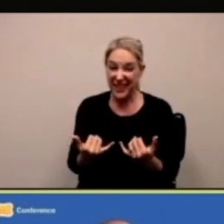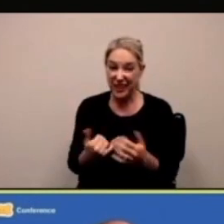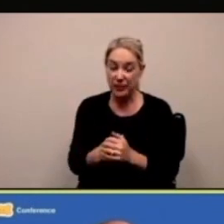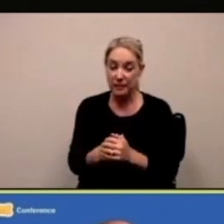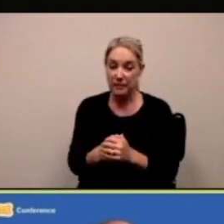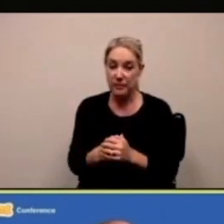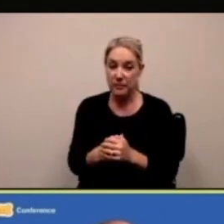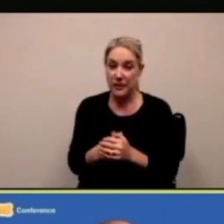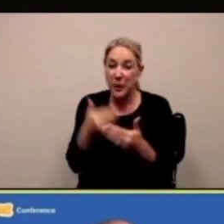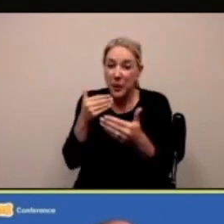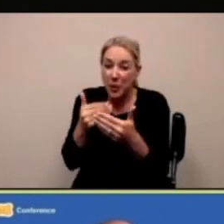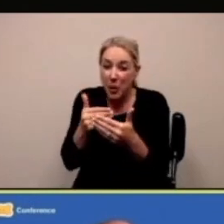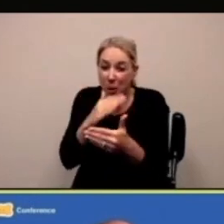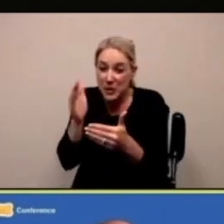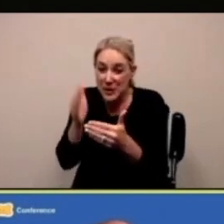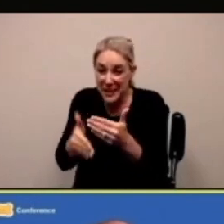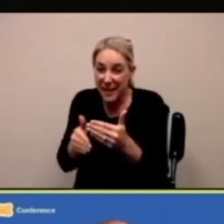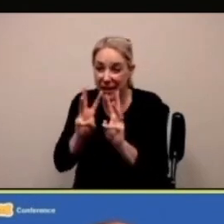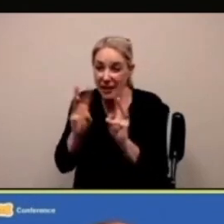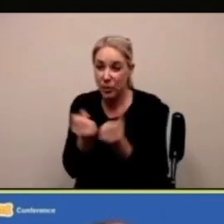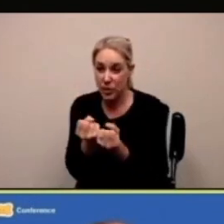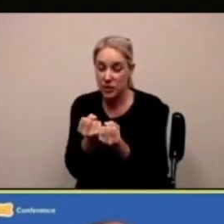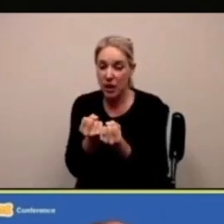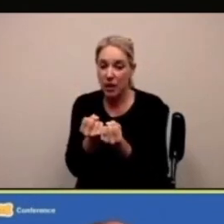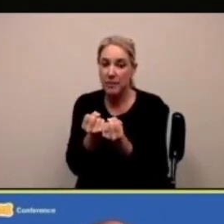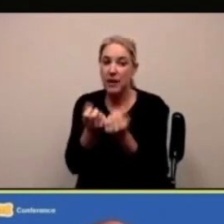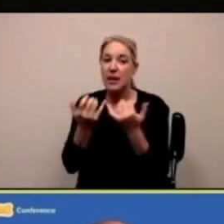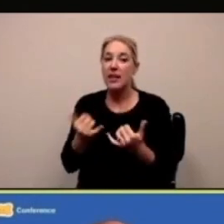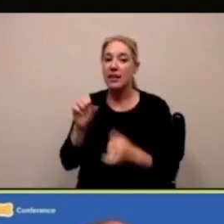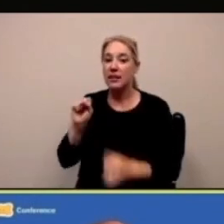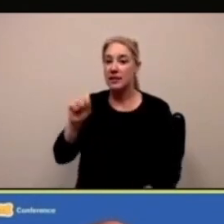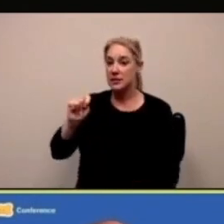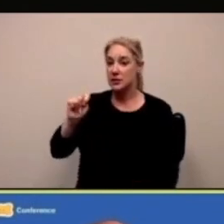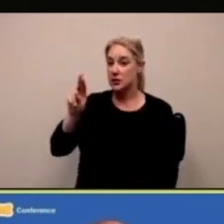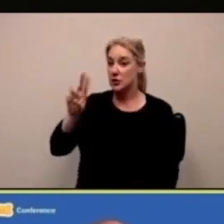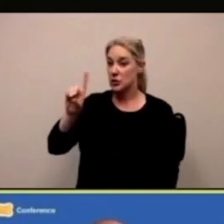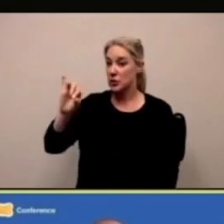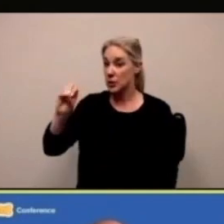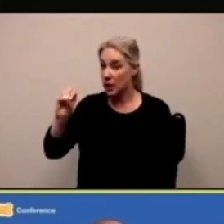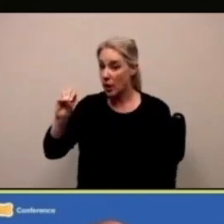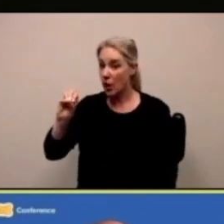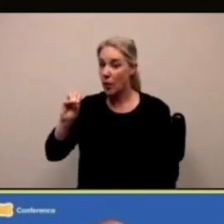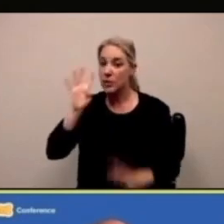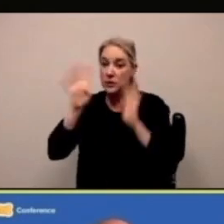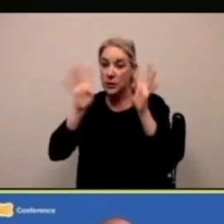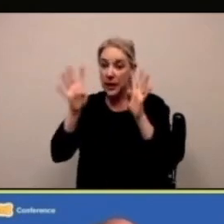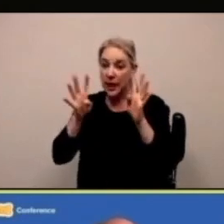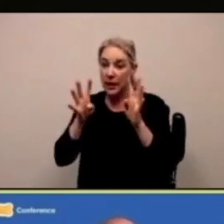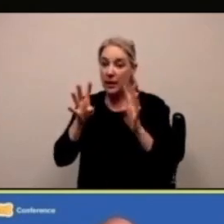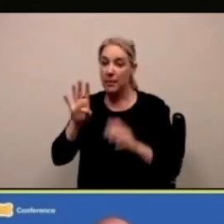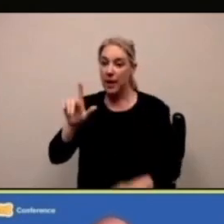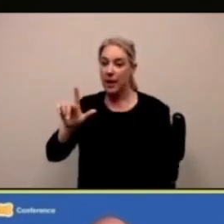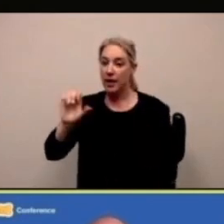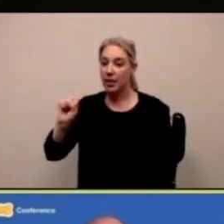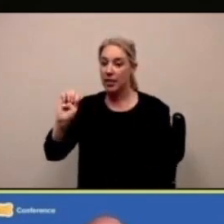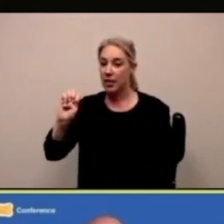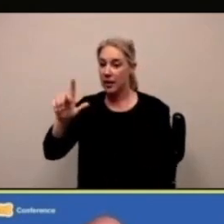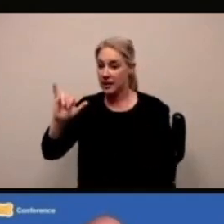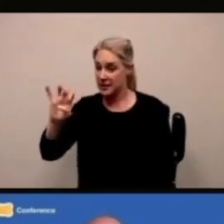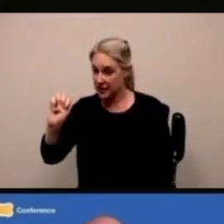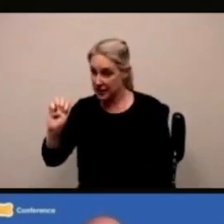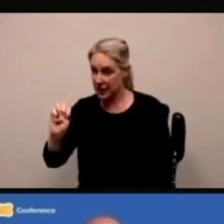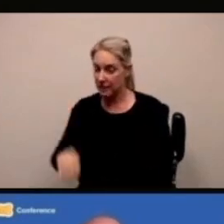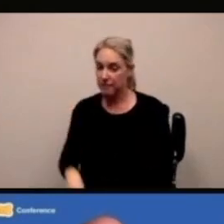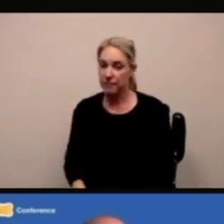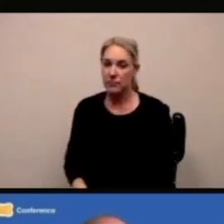this particular studio was created by Leslie, and I don't know if you want to talk a little bit about or talk about one of the particular projects.